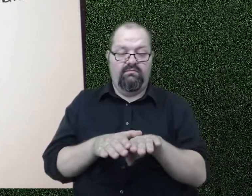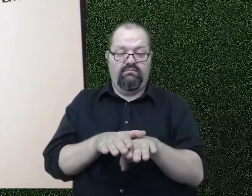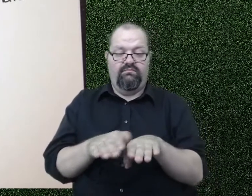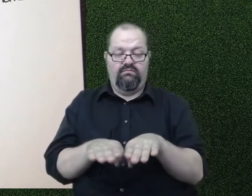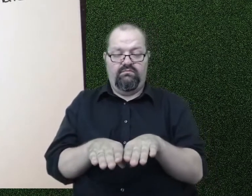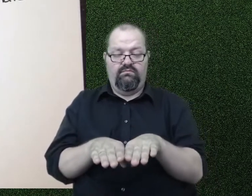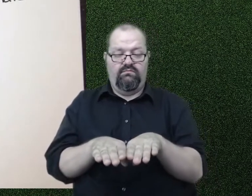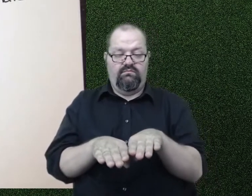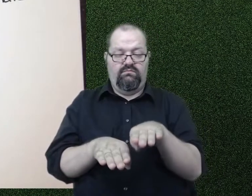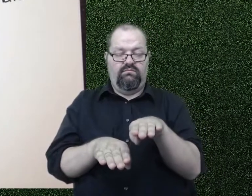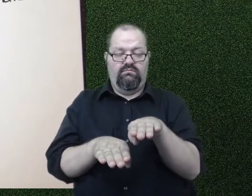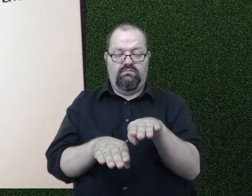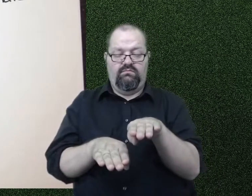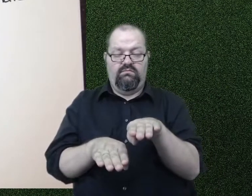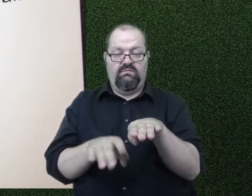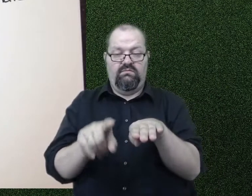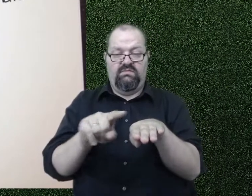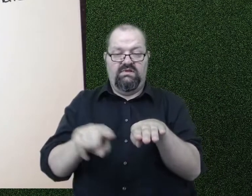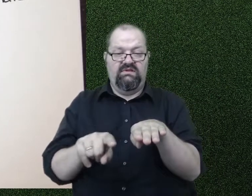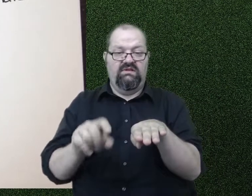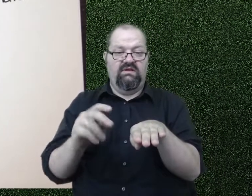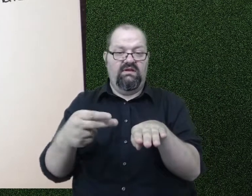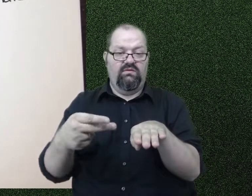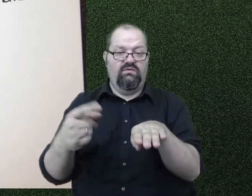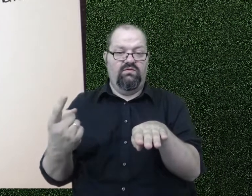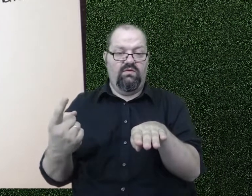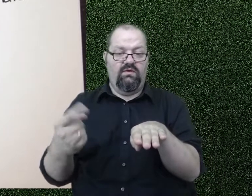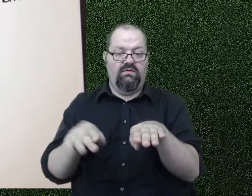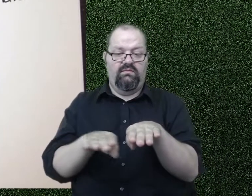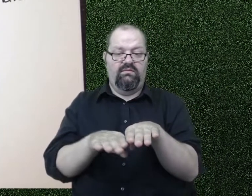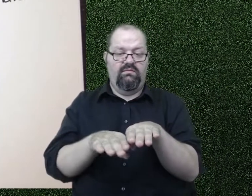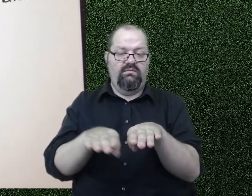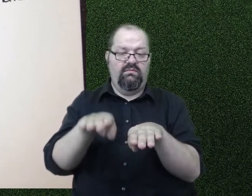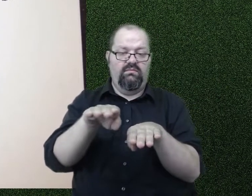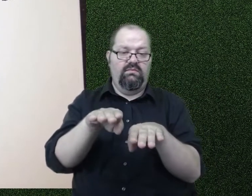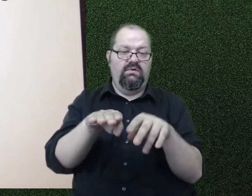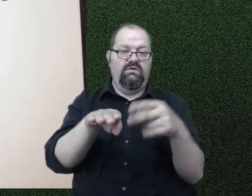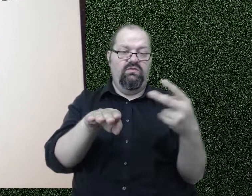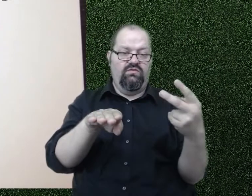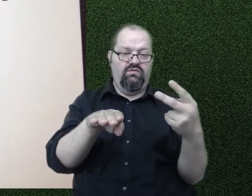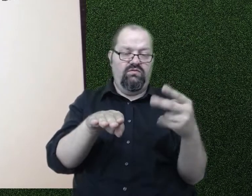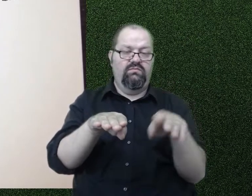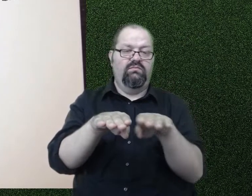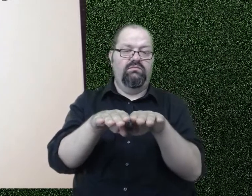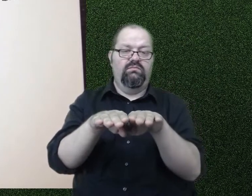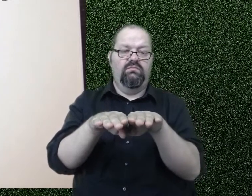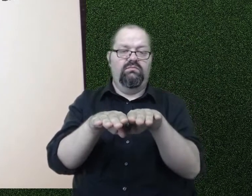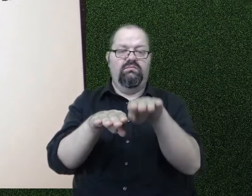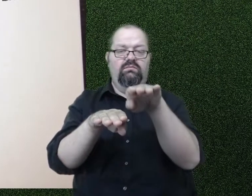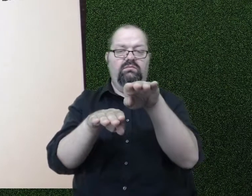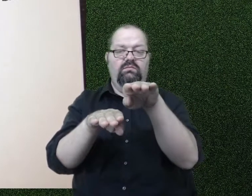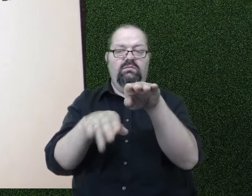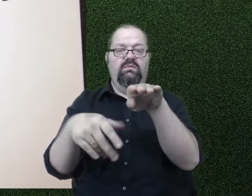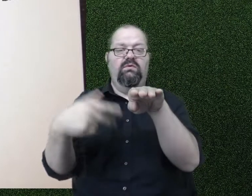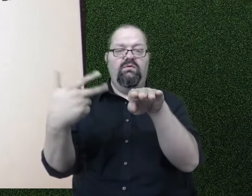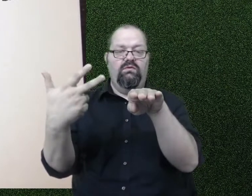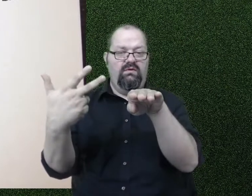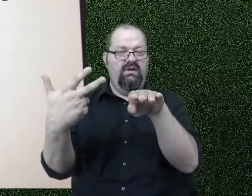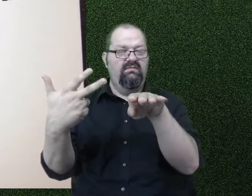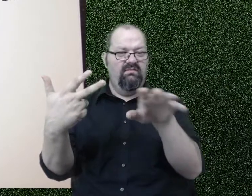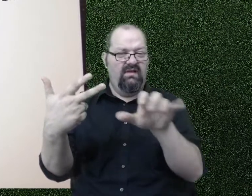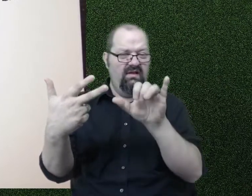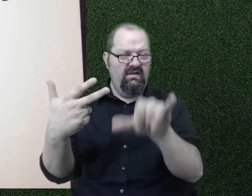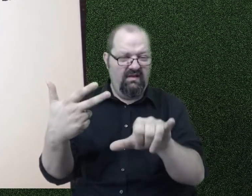it, and there's one plane above it, parallel to that. There's z equals -3, it's 3 units down. It's like the floor